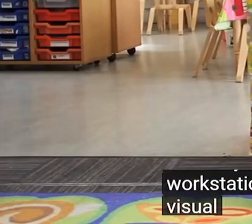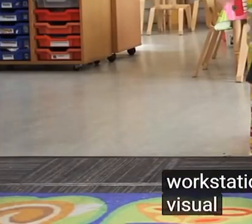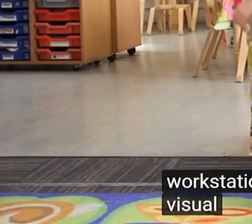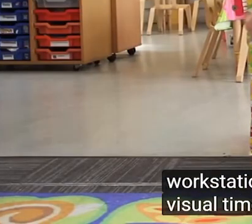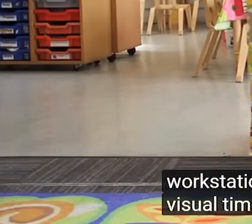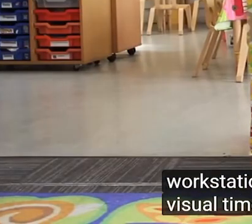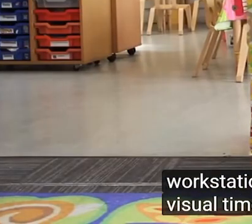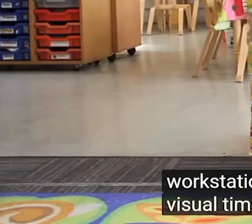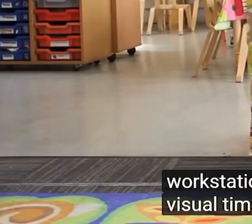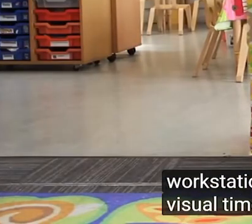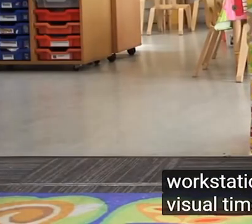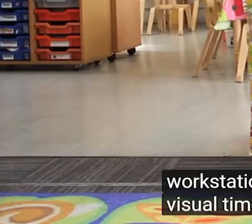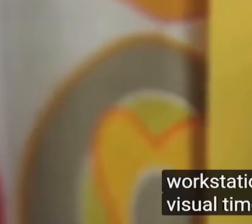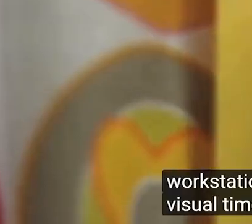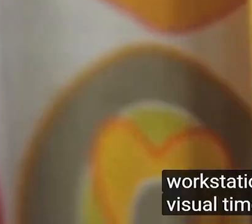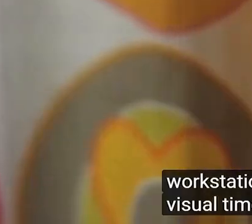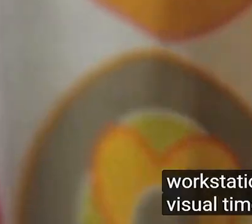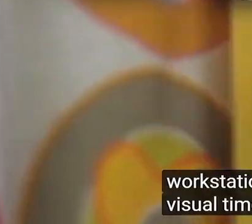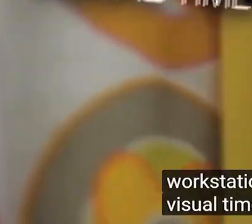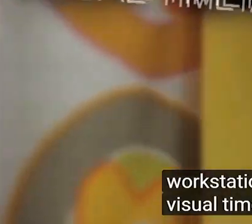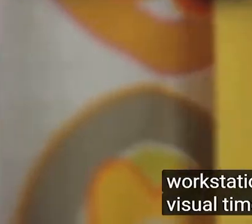my visual timetable.